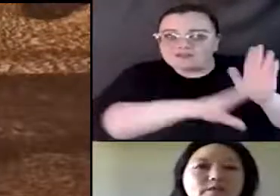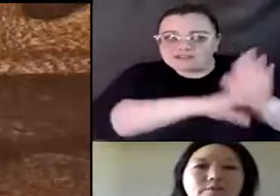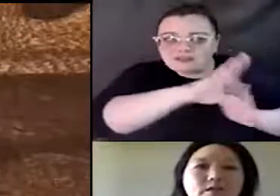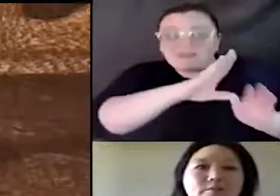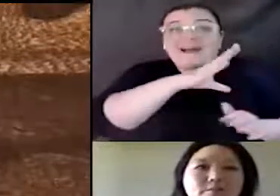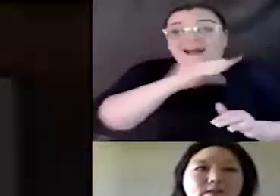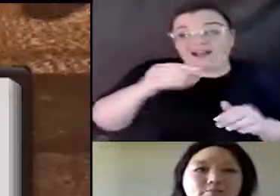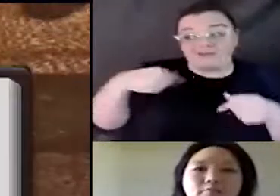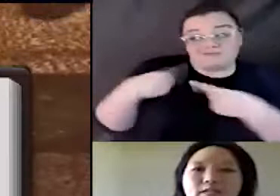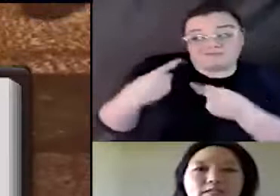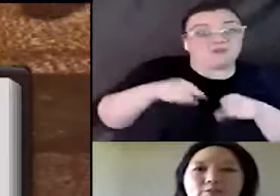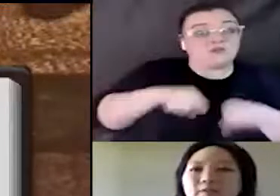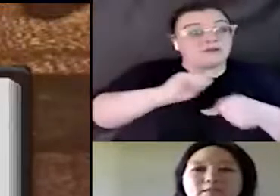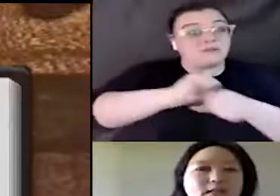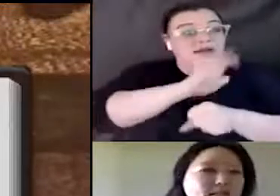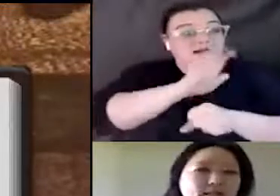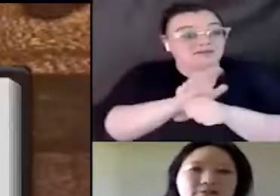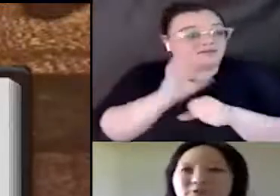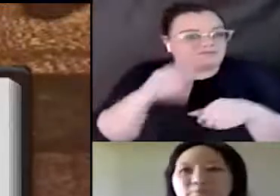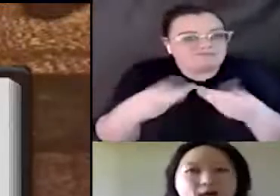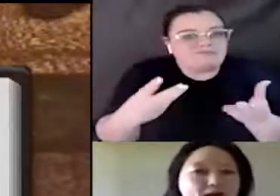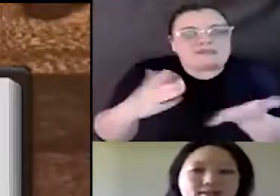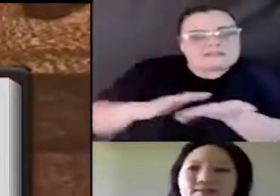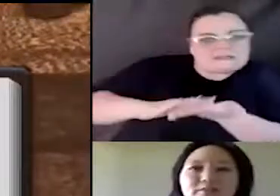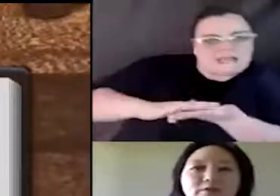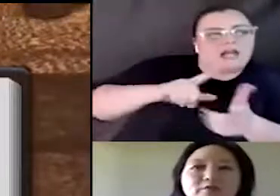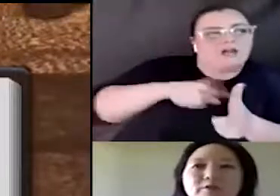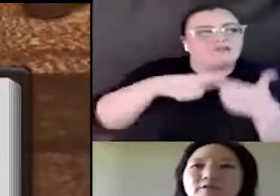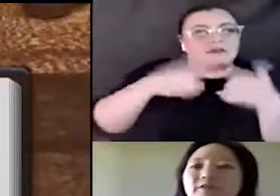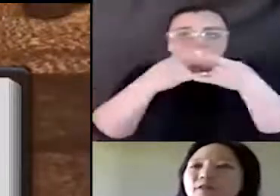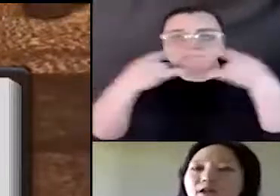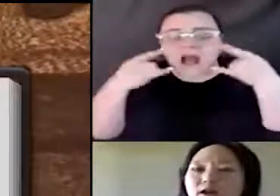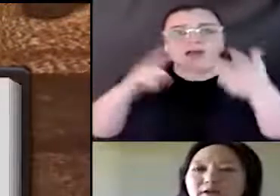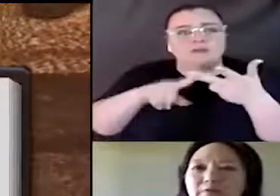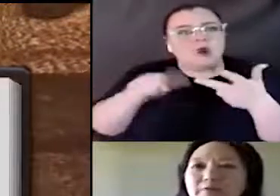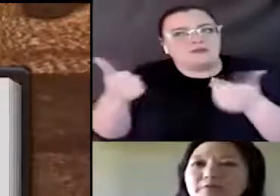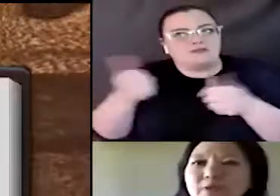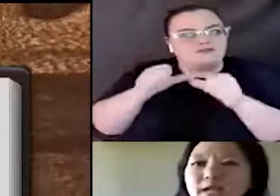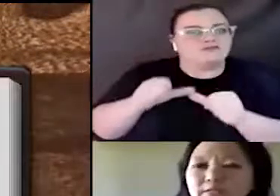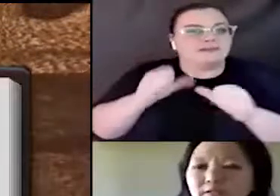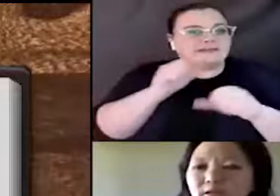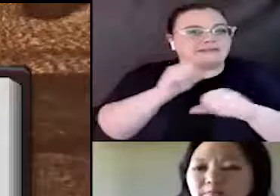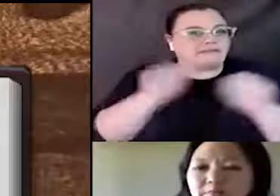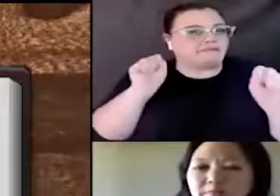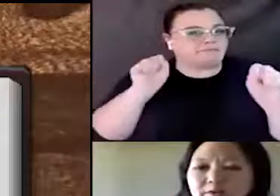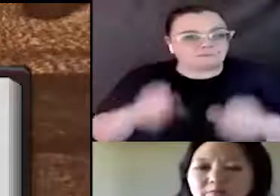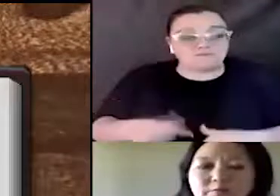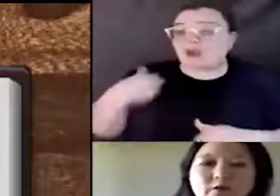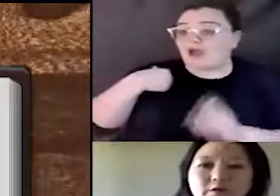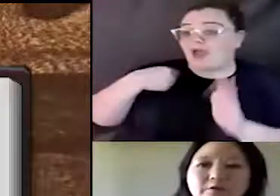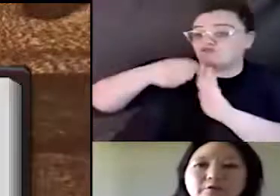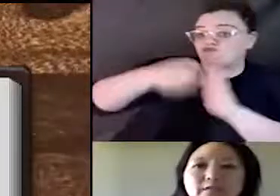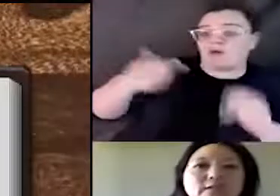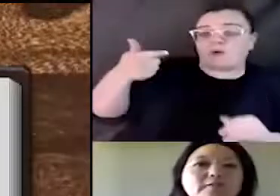helping them, providing them with sanitizer, masks, and so forth. So I wrote this grant